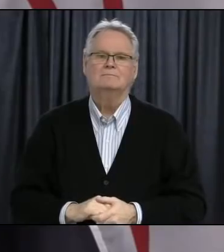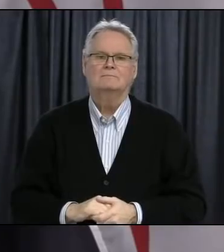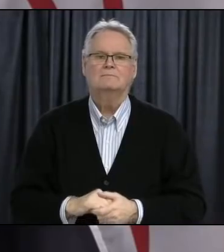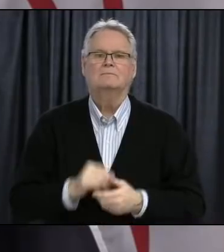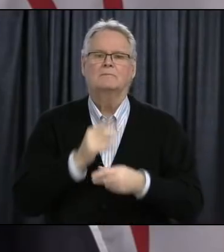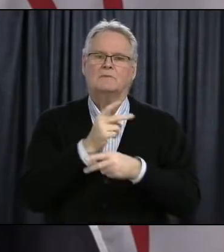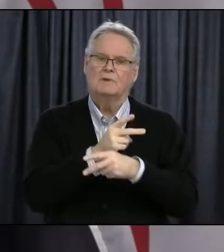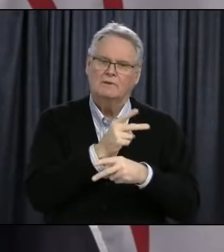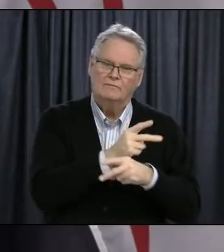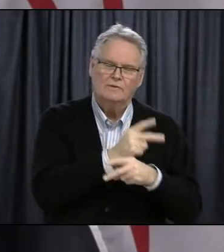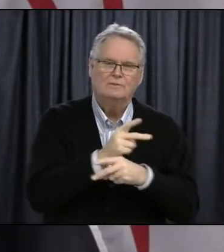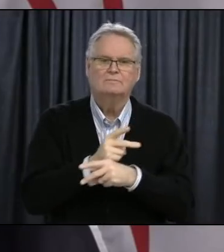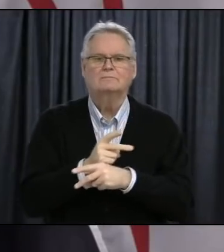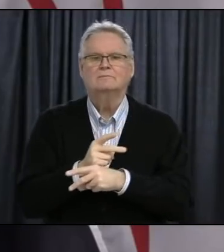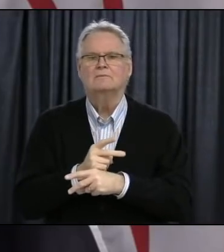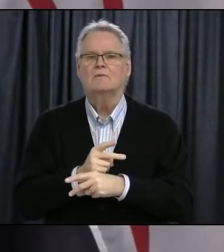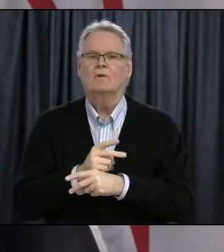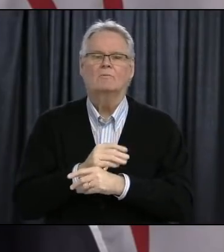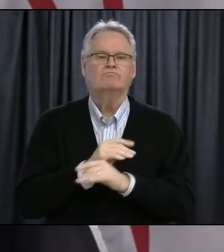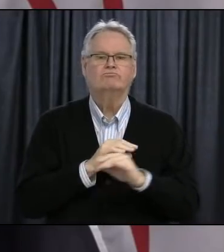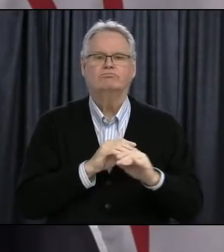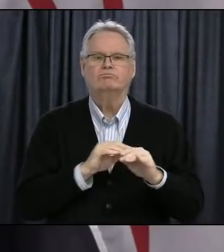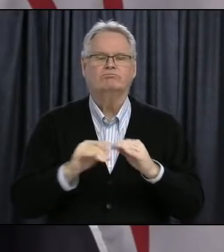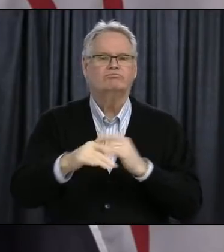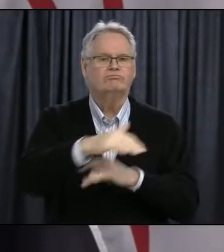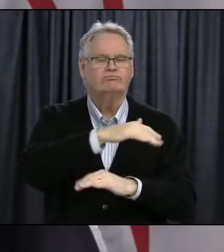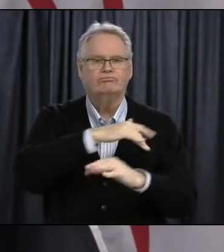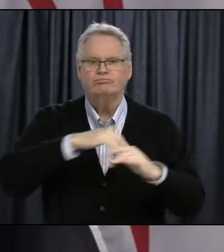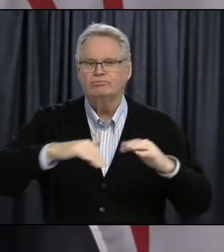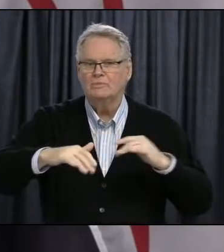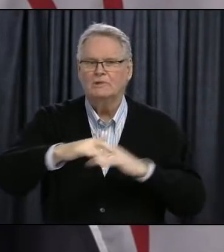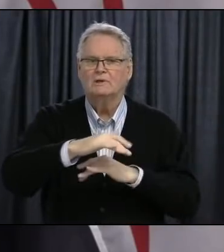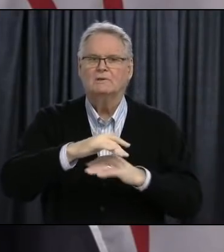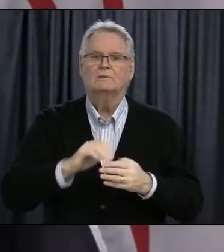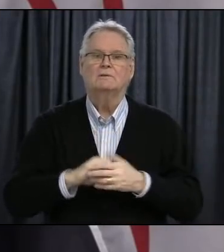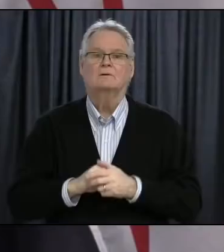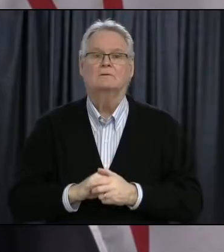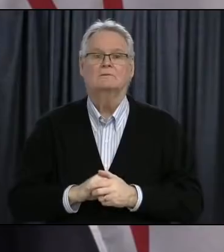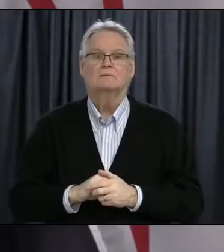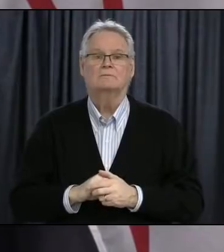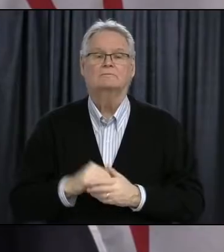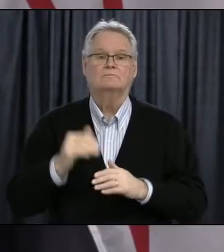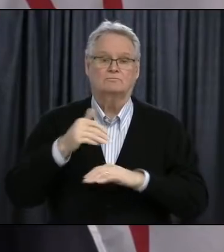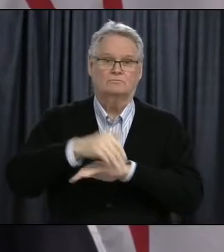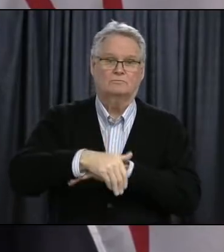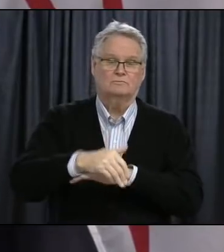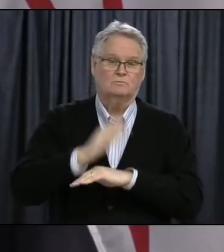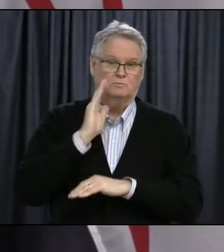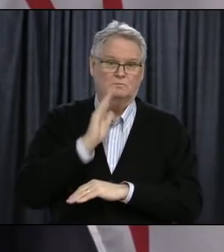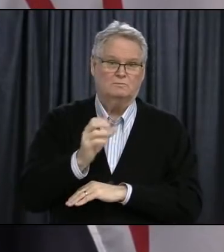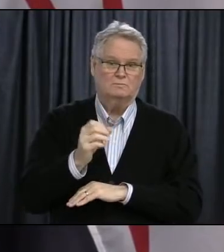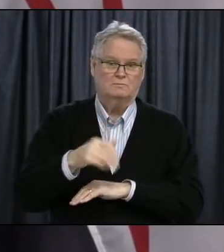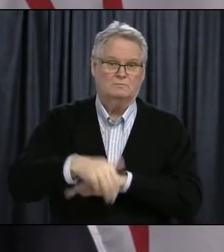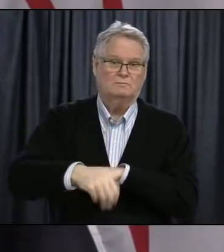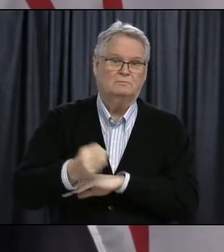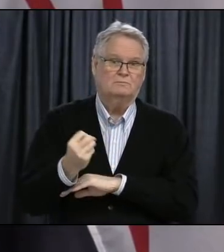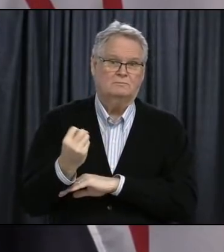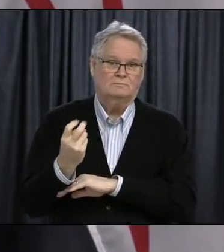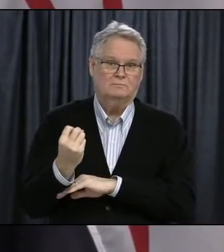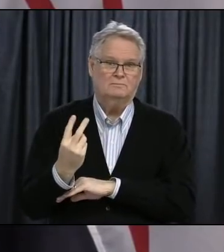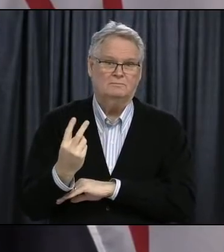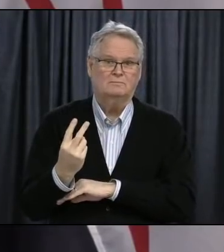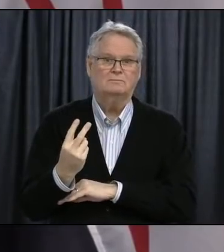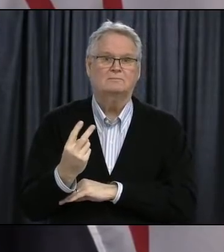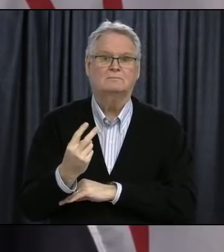virus. Effective midnight tonight, all areas outside the Avalon region will move to alert level 4 for the next 2 weeks.